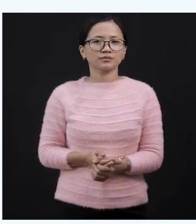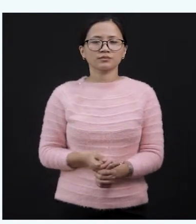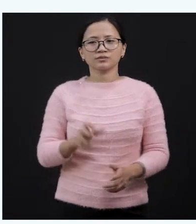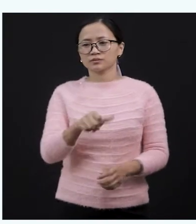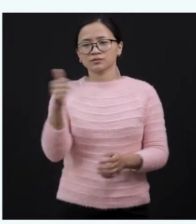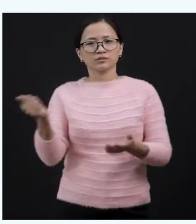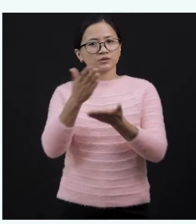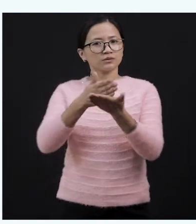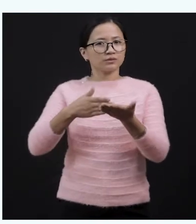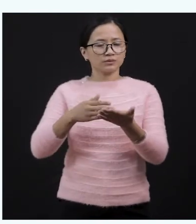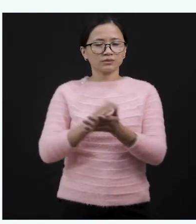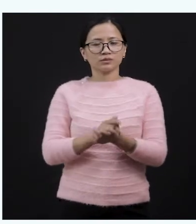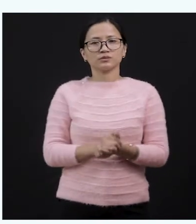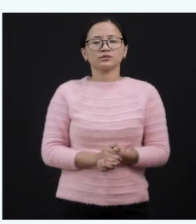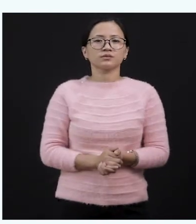another